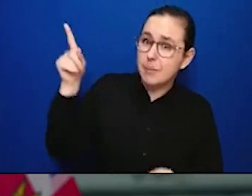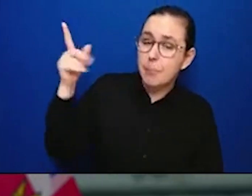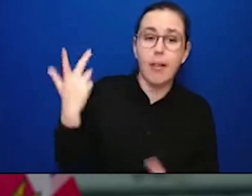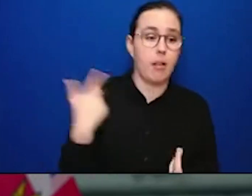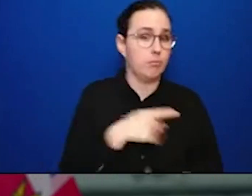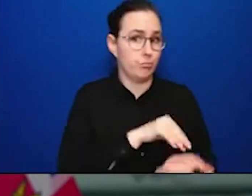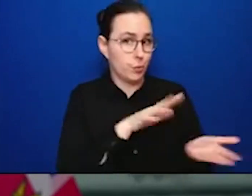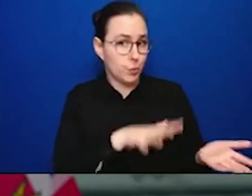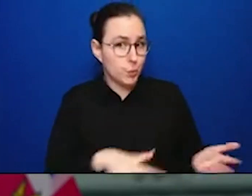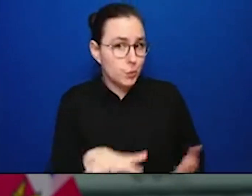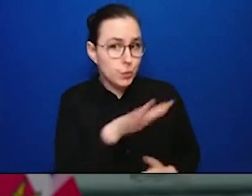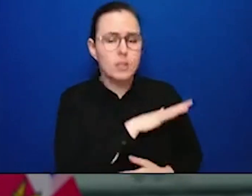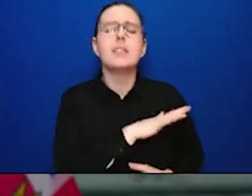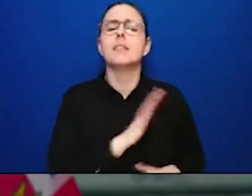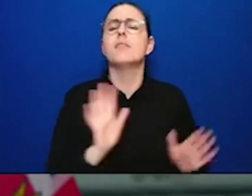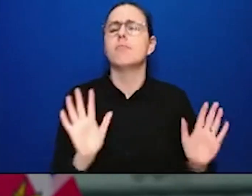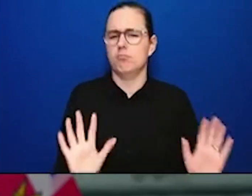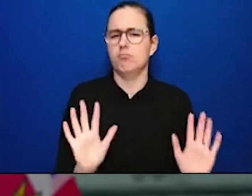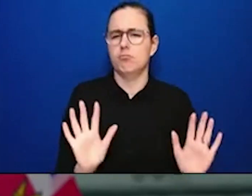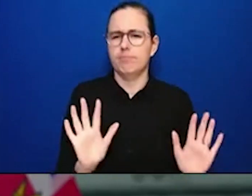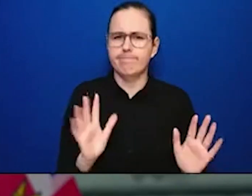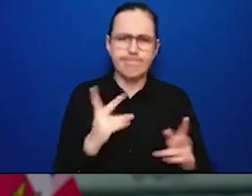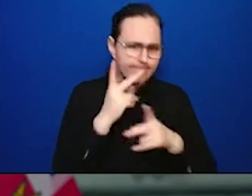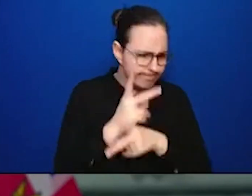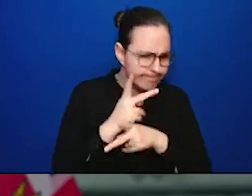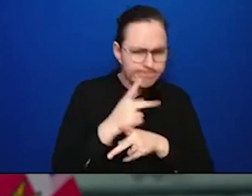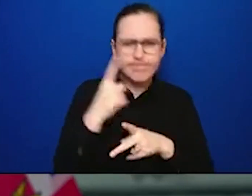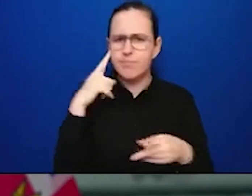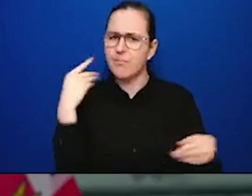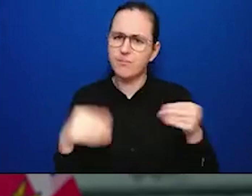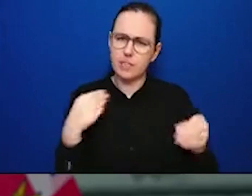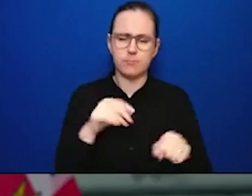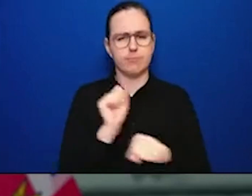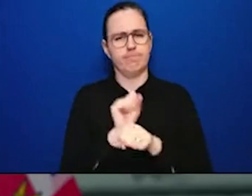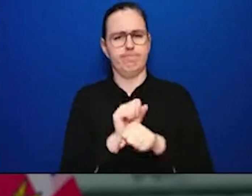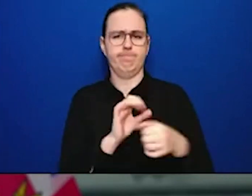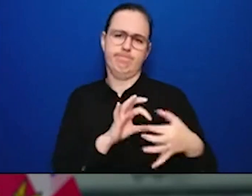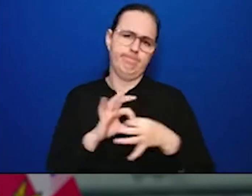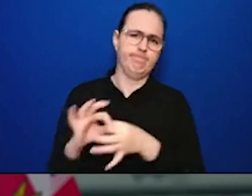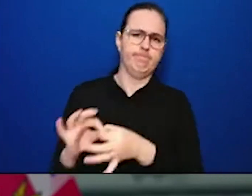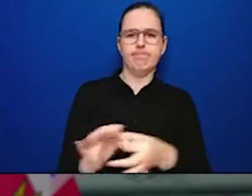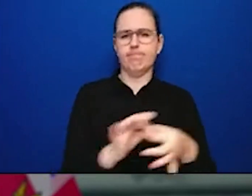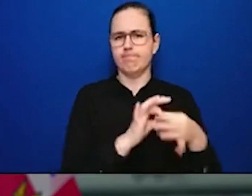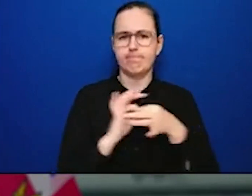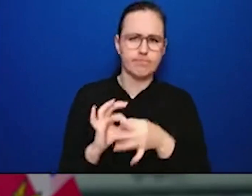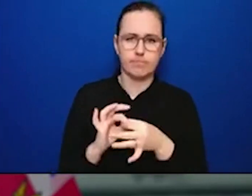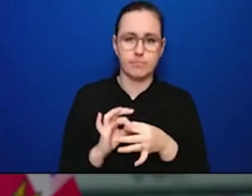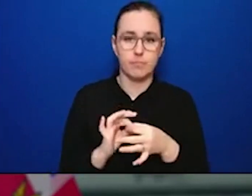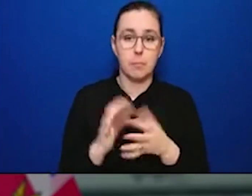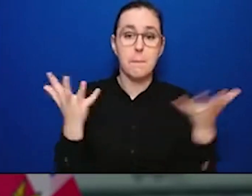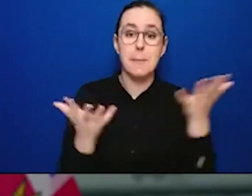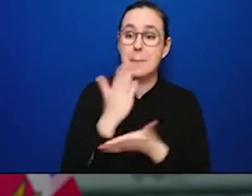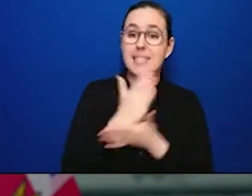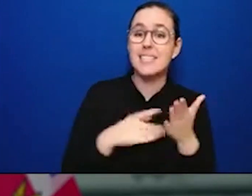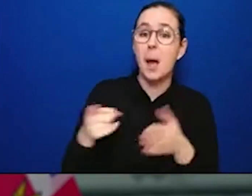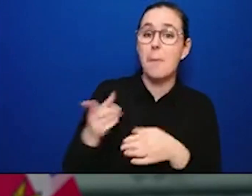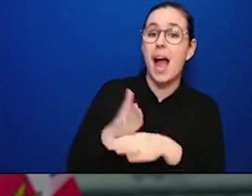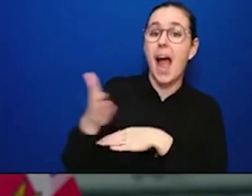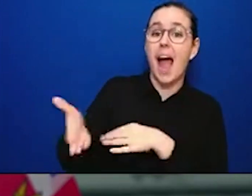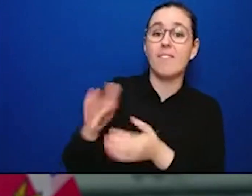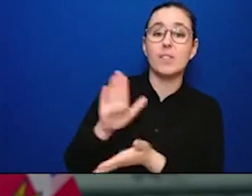pausing extracurricular activities to focus on school and the importance of school. Thankfully, we